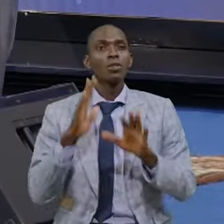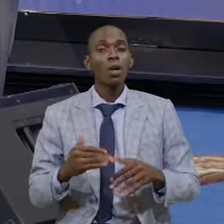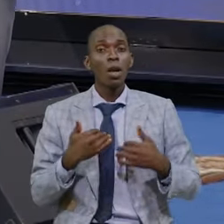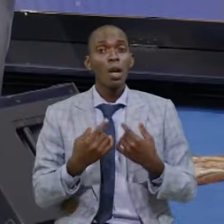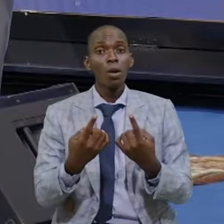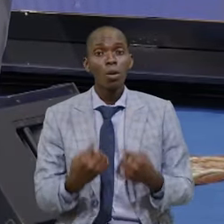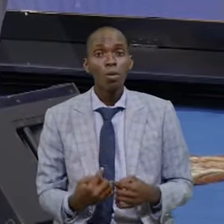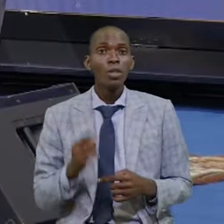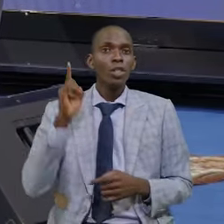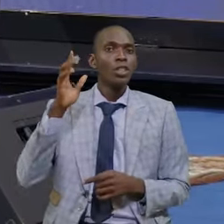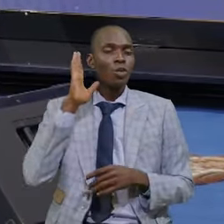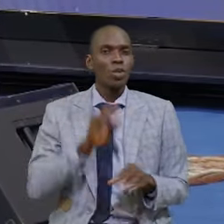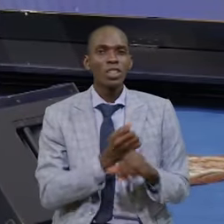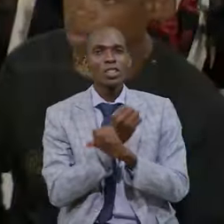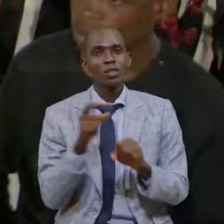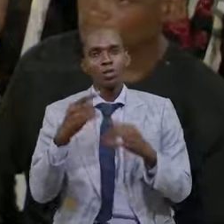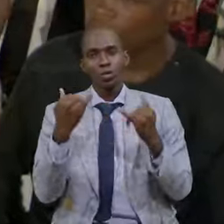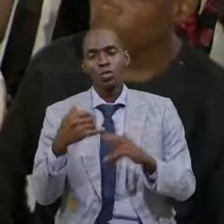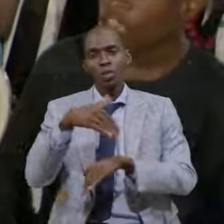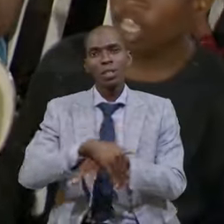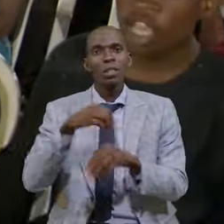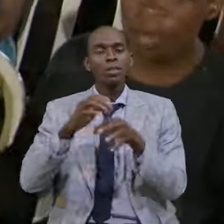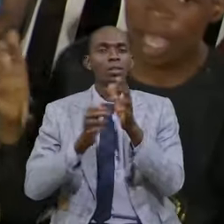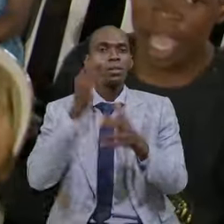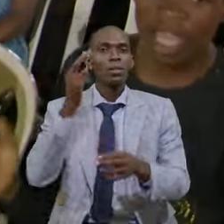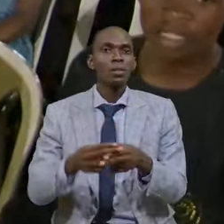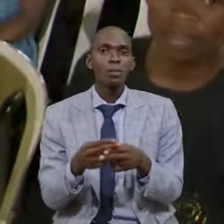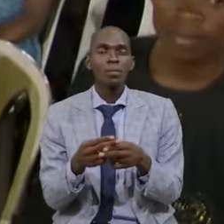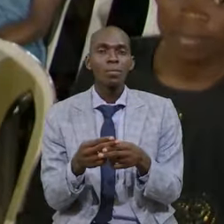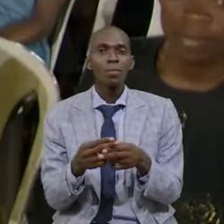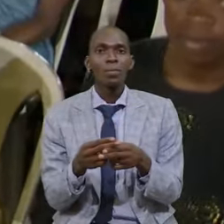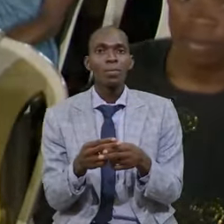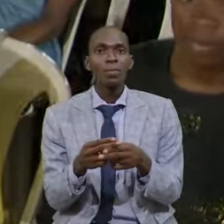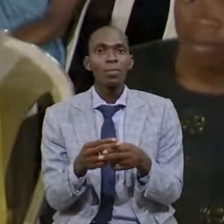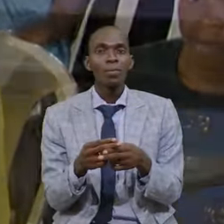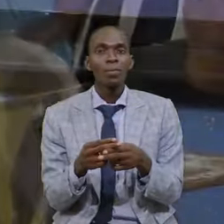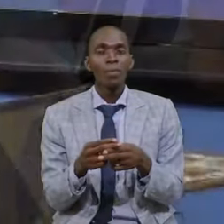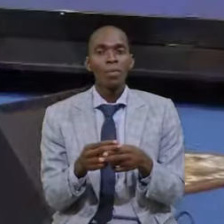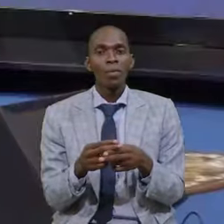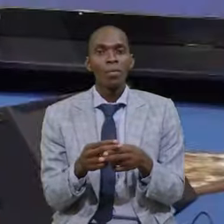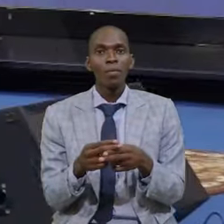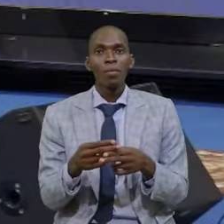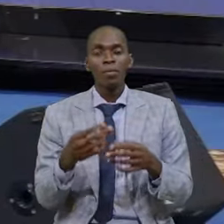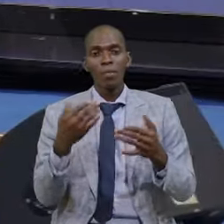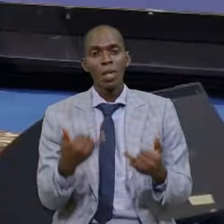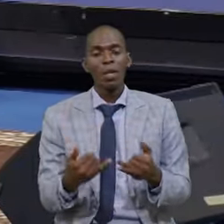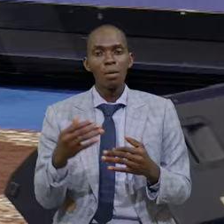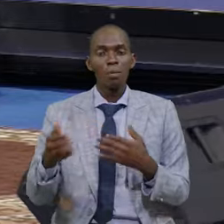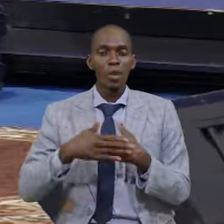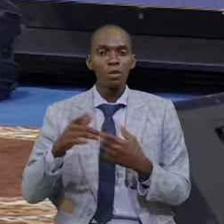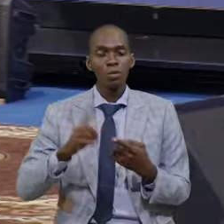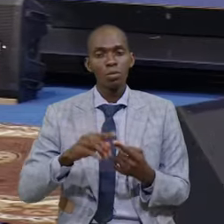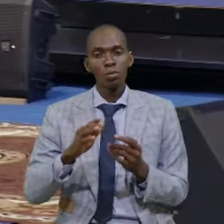will save you tonight in Jesus' name. We're coming back to Psalm